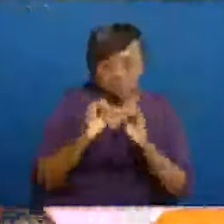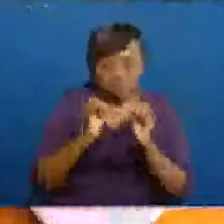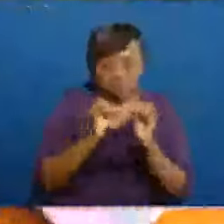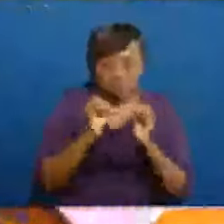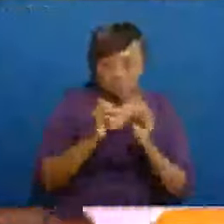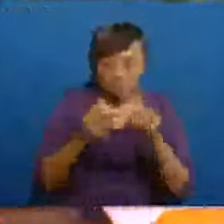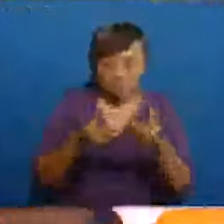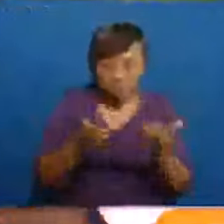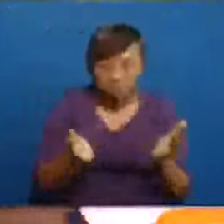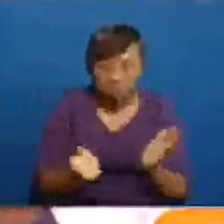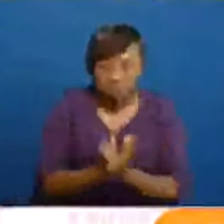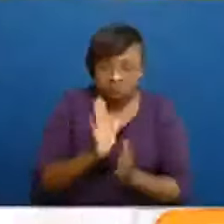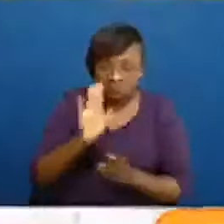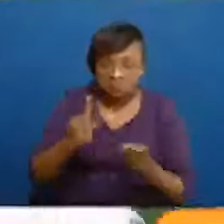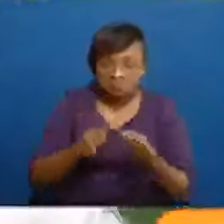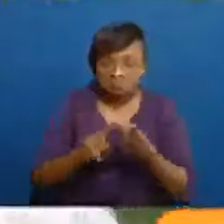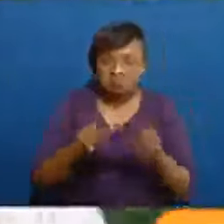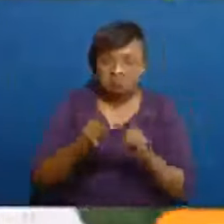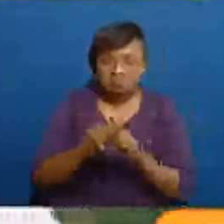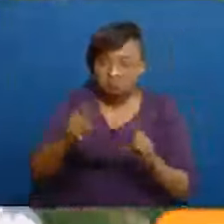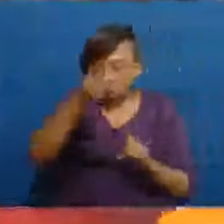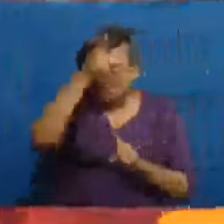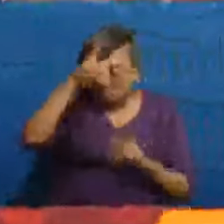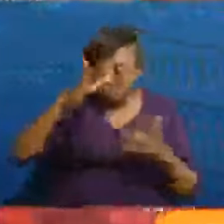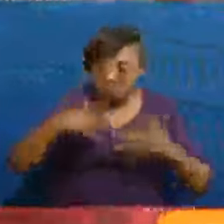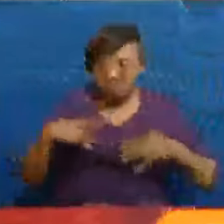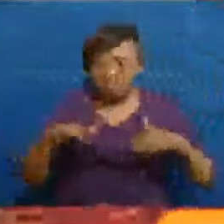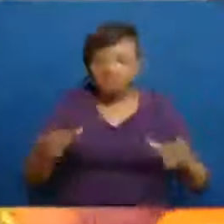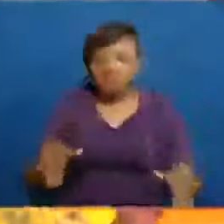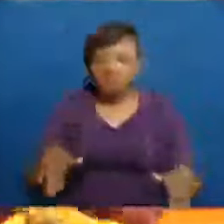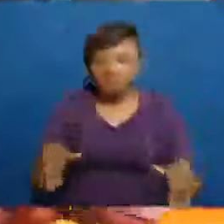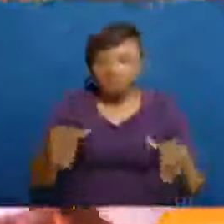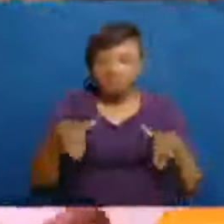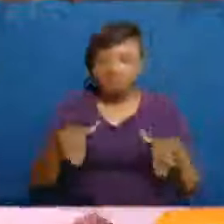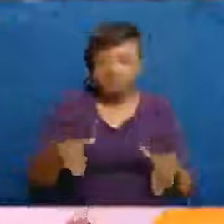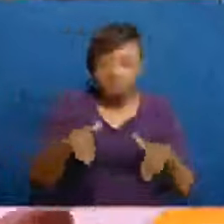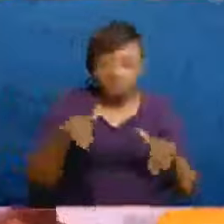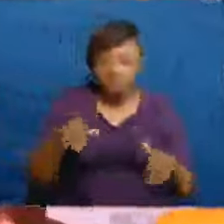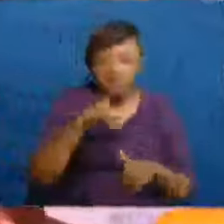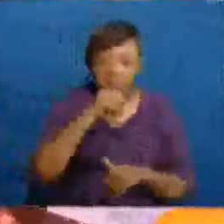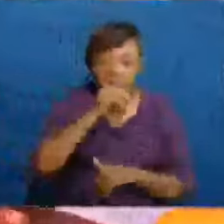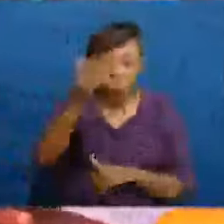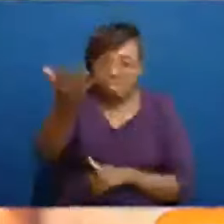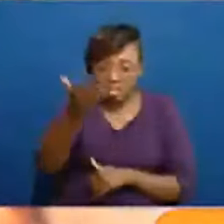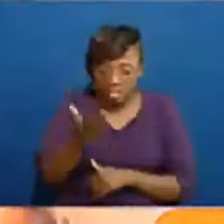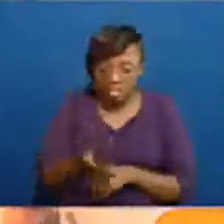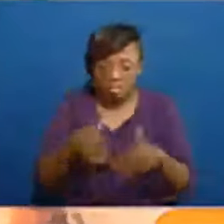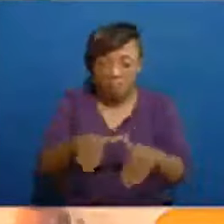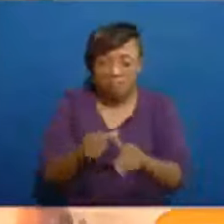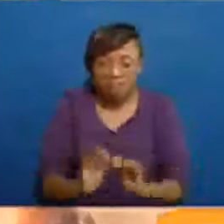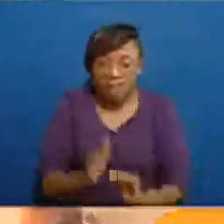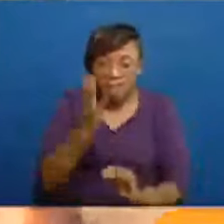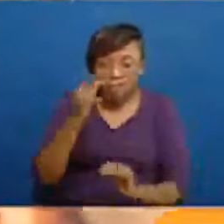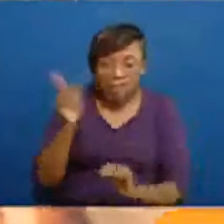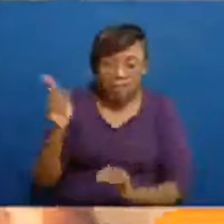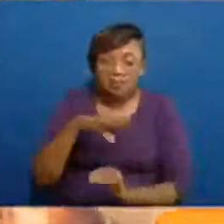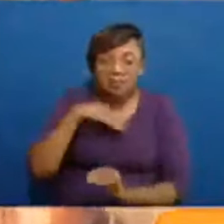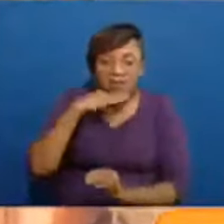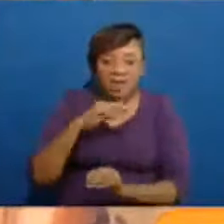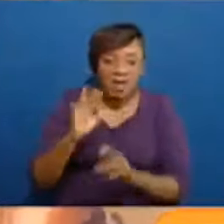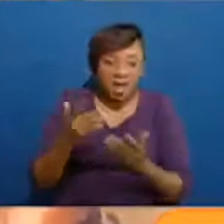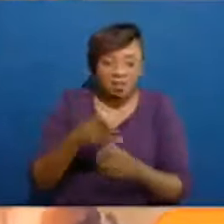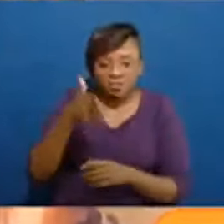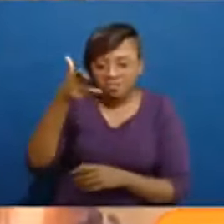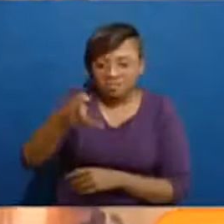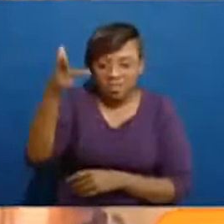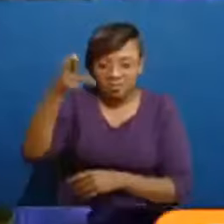Her family and villagers have been anxiously waiting for the final interment of Kennedy Onyango, whose killing through the bullet literally